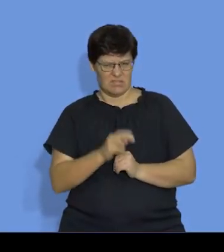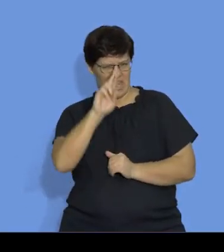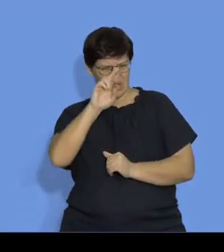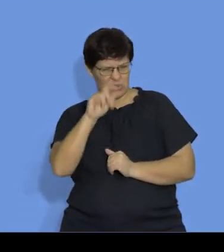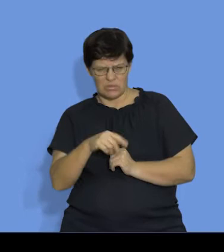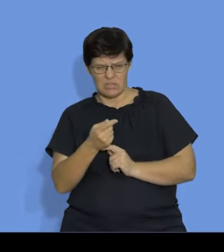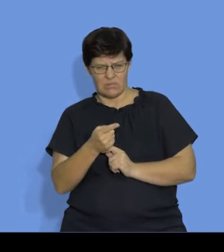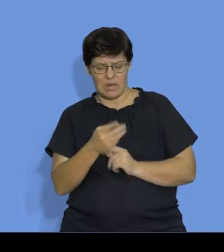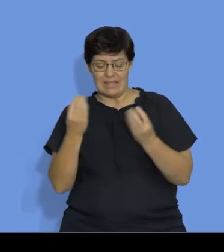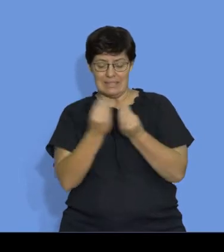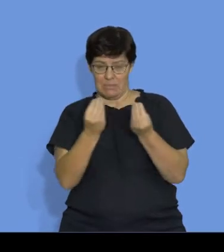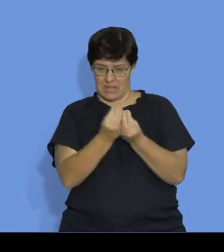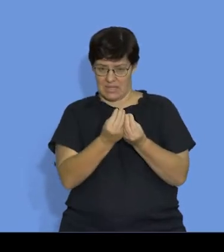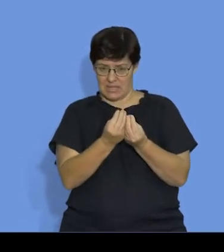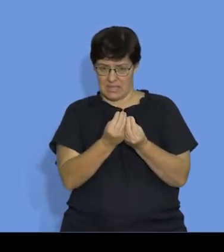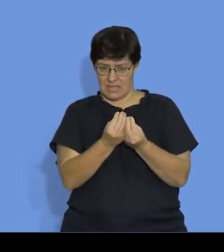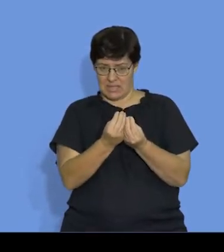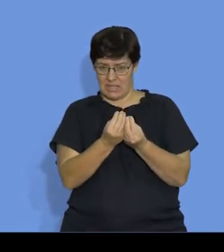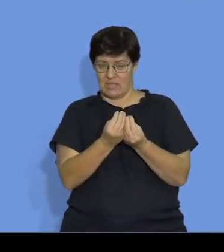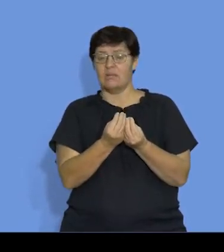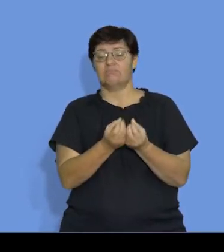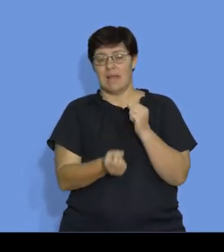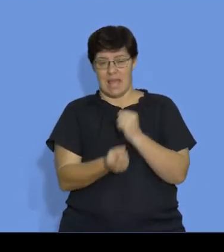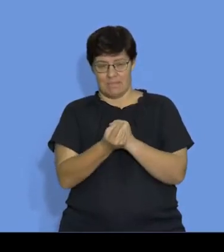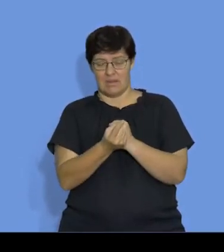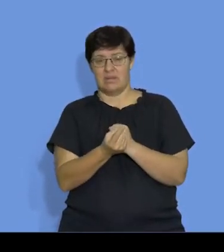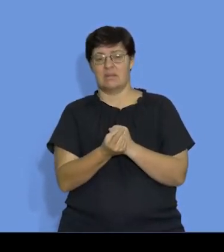It's a substance that undergoes oxidation.